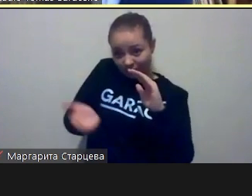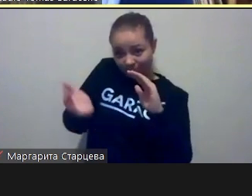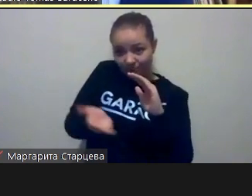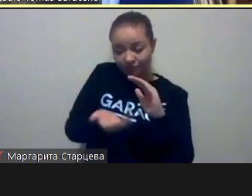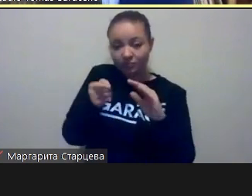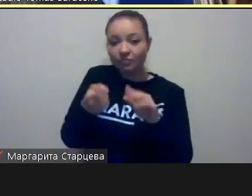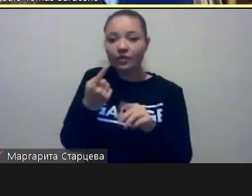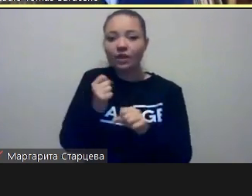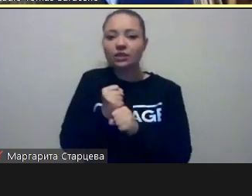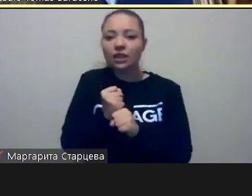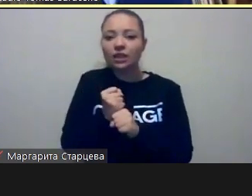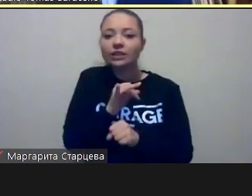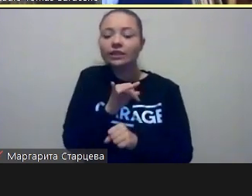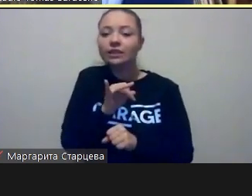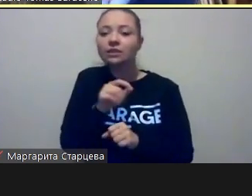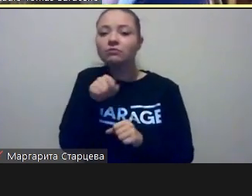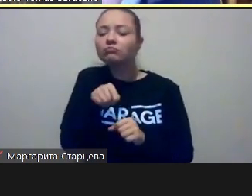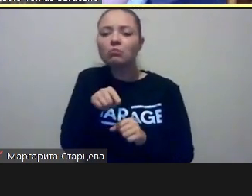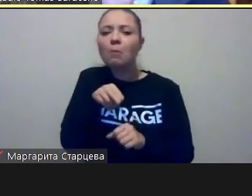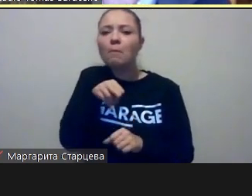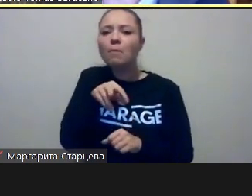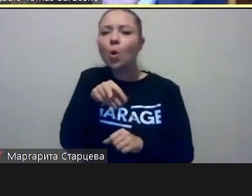is